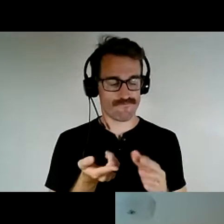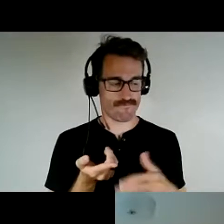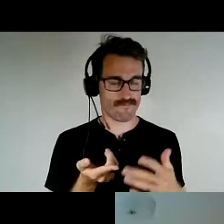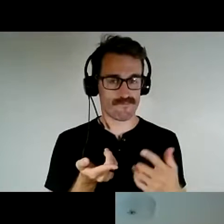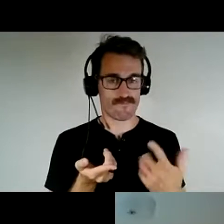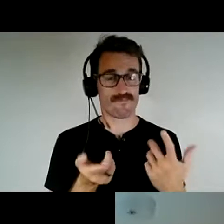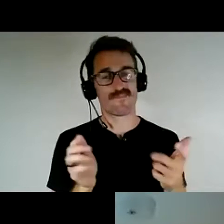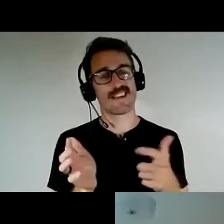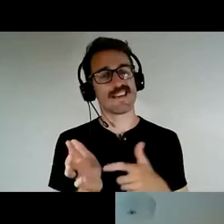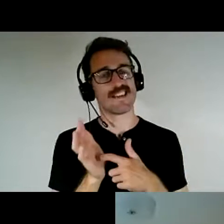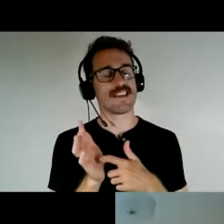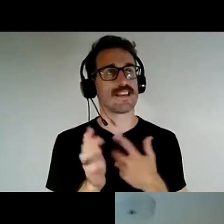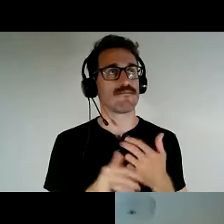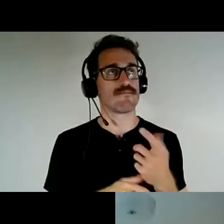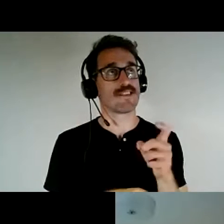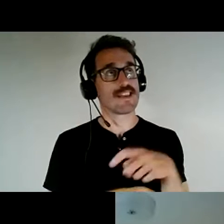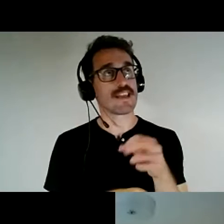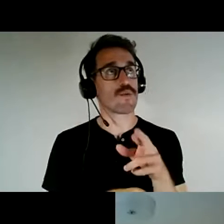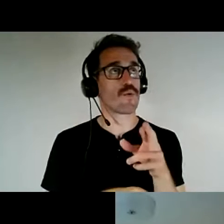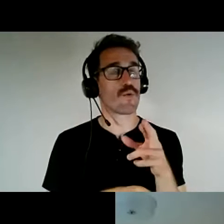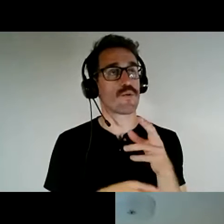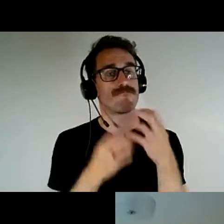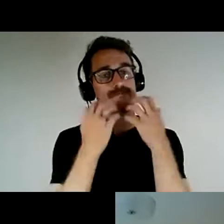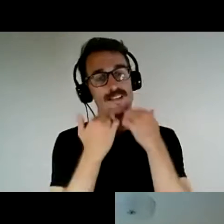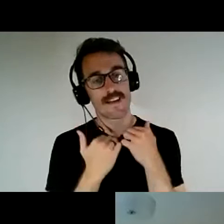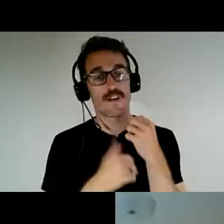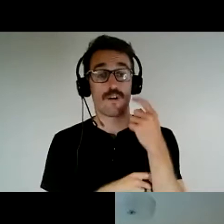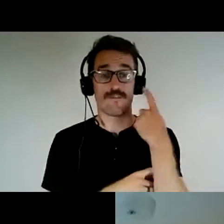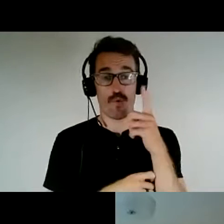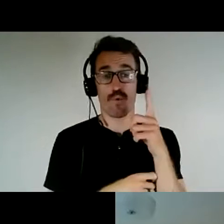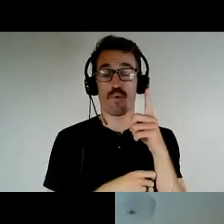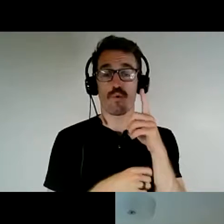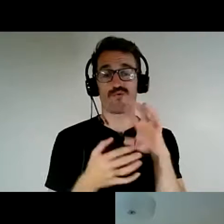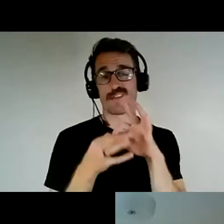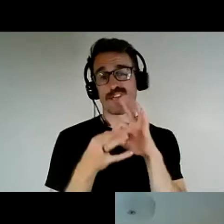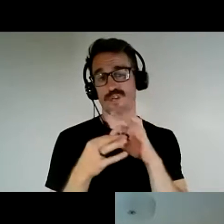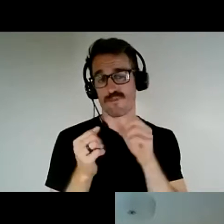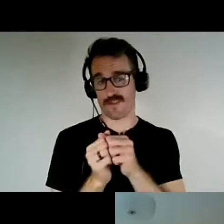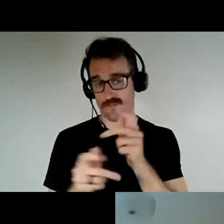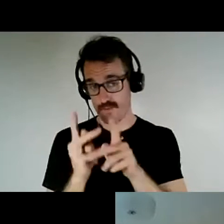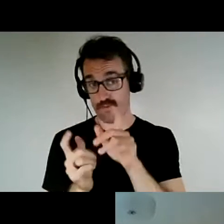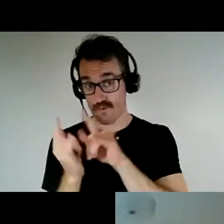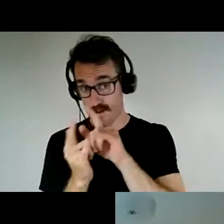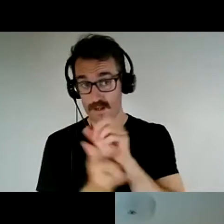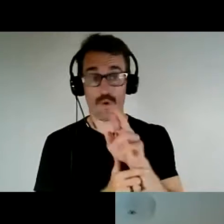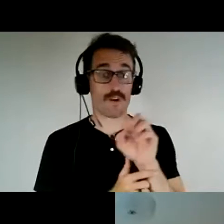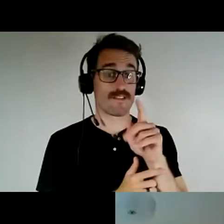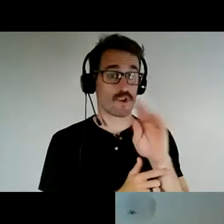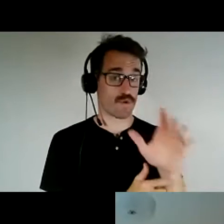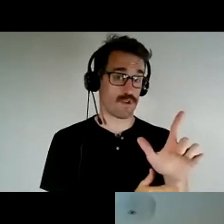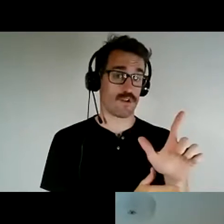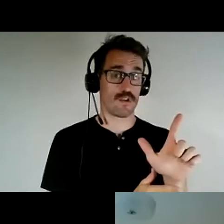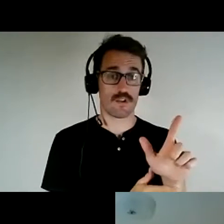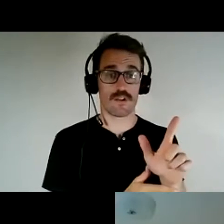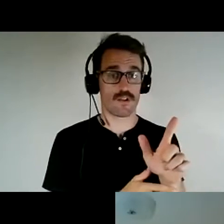need, or a reduced desire to form relationships, both romantic or sexual, with